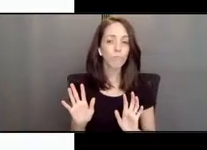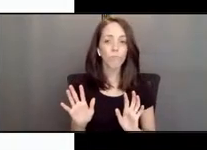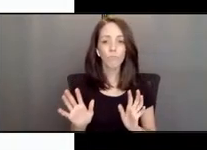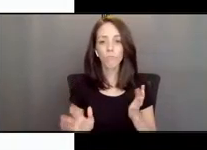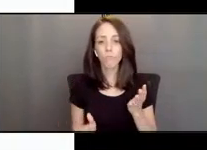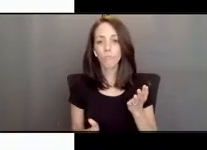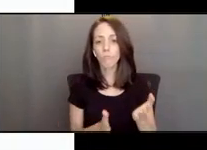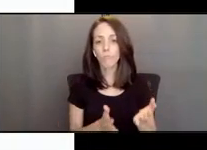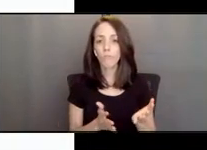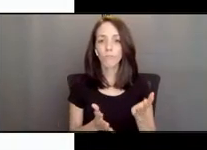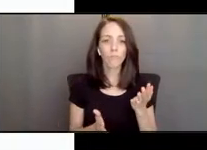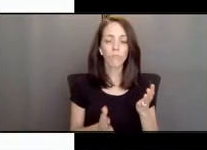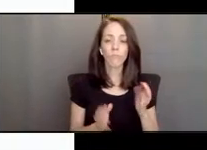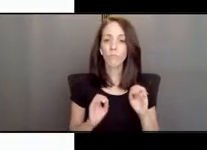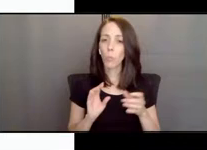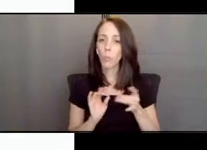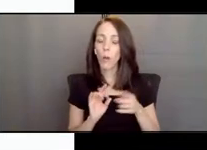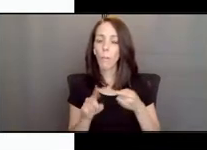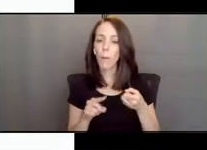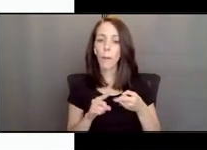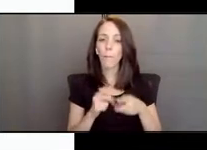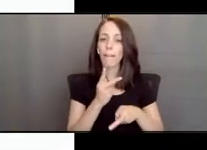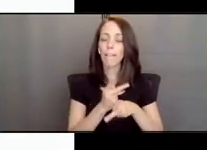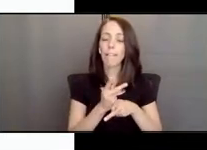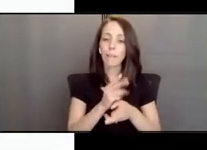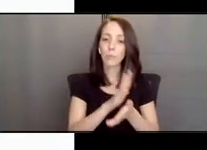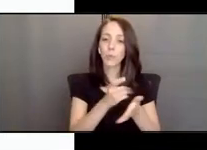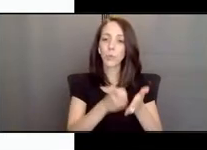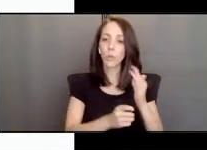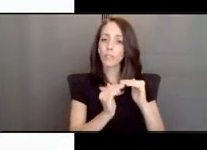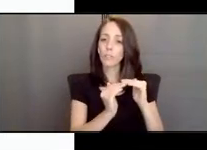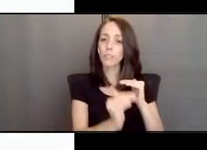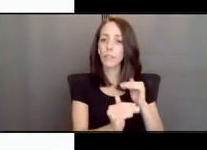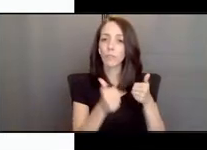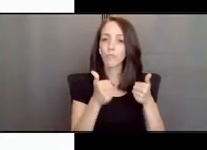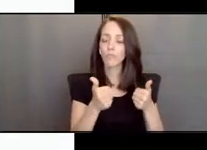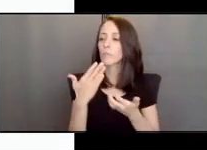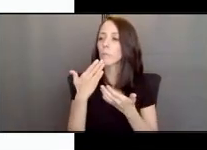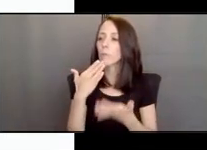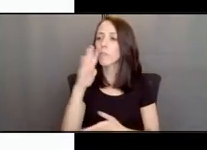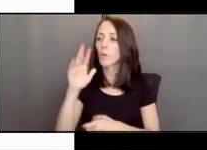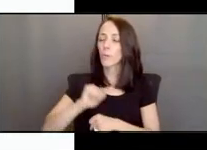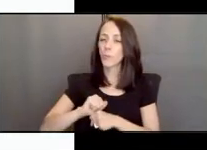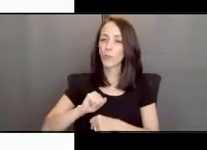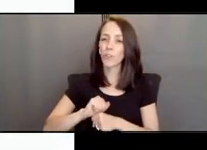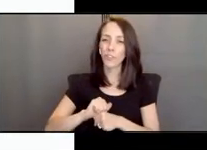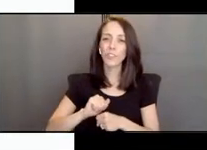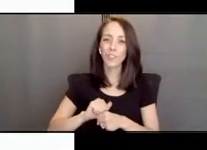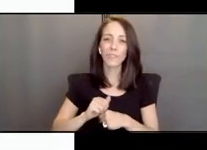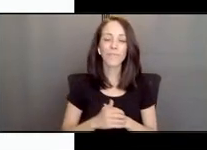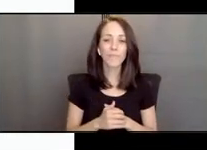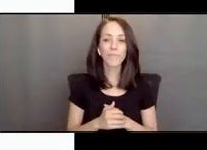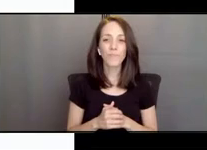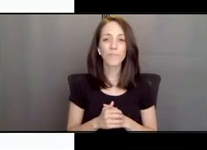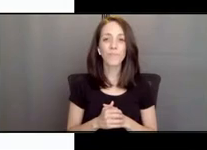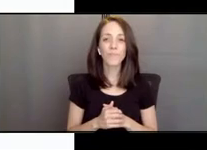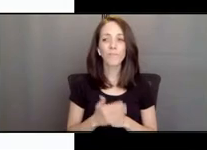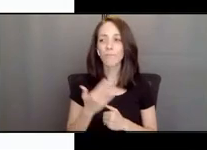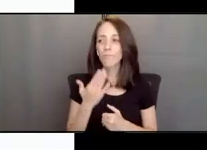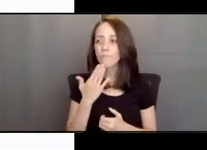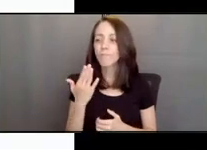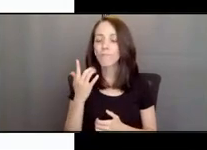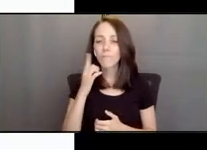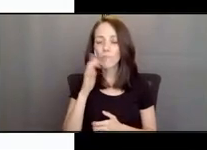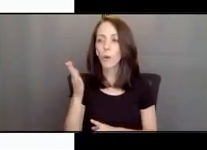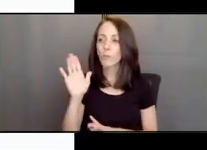stable for the students. So thank you for the work that the team has done there and being reasonable in that.